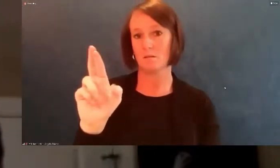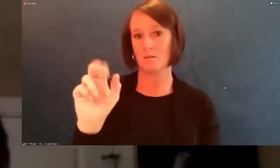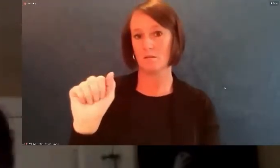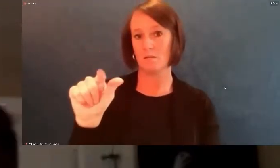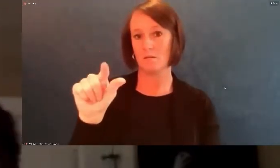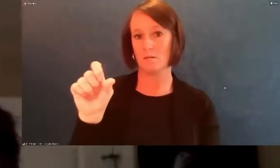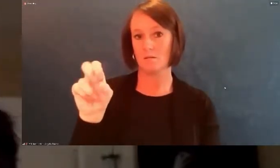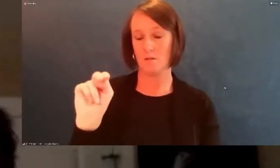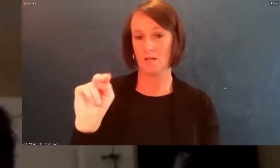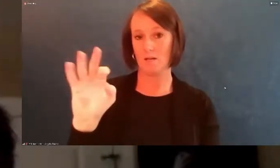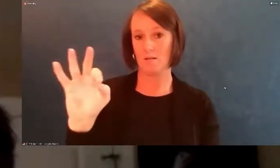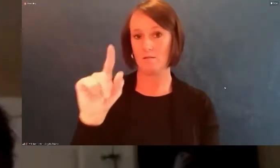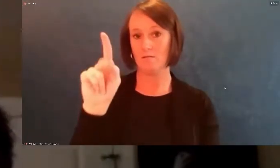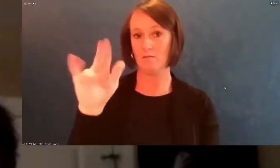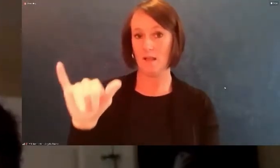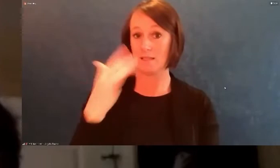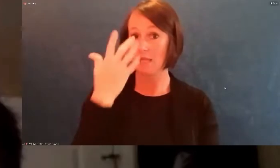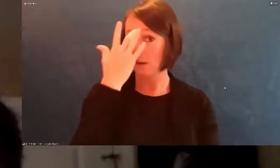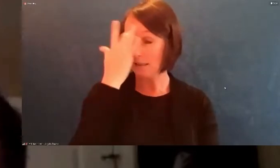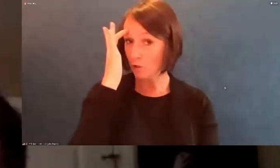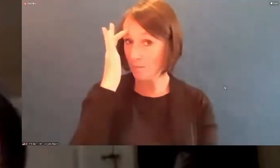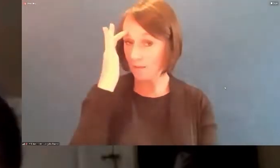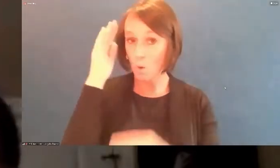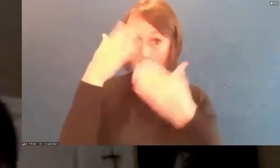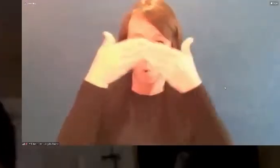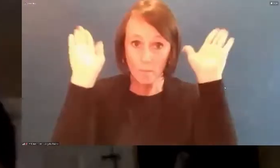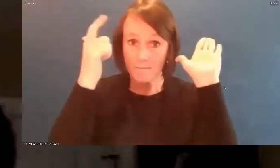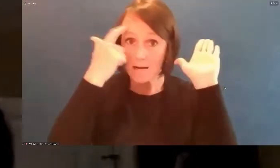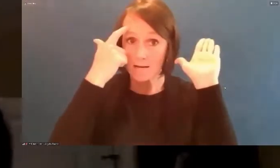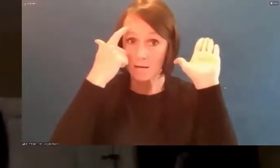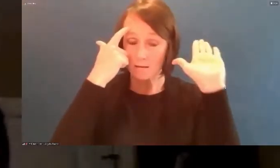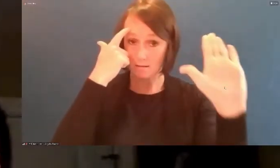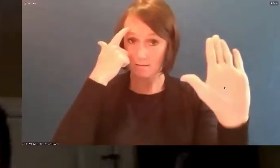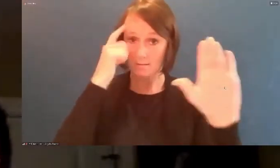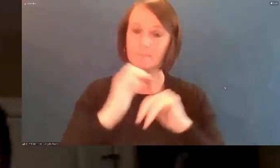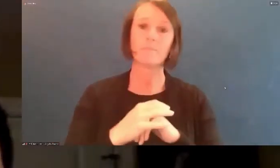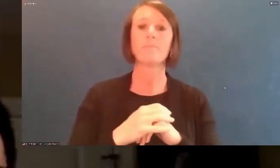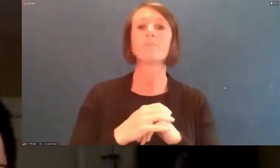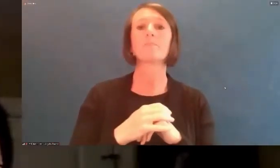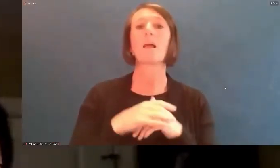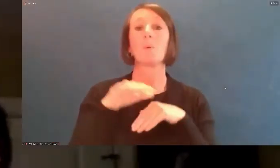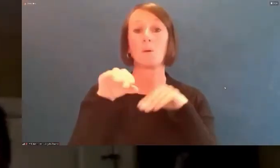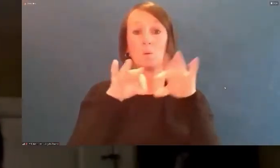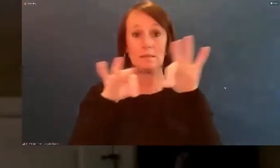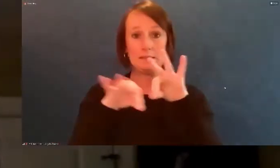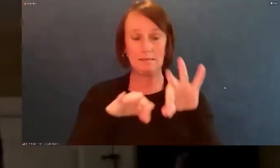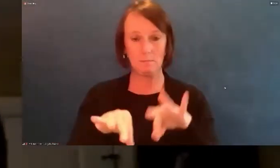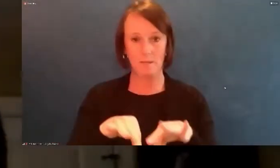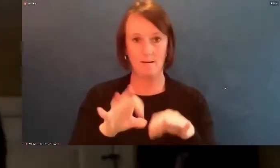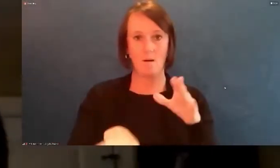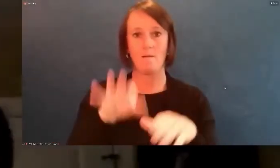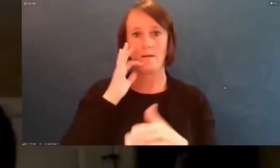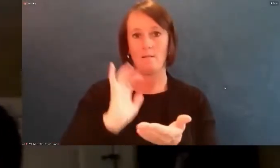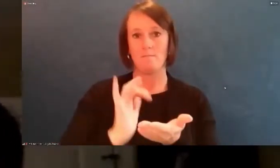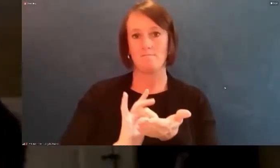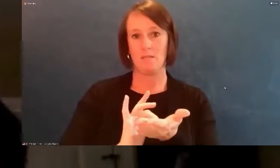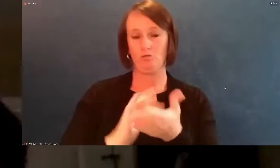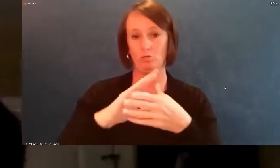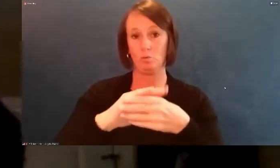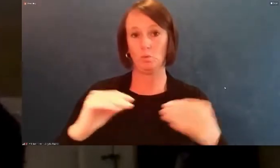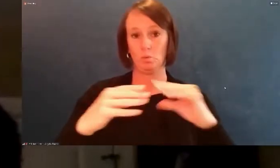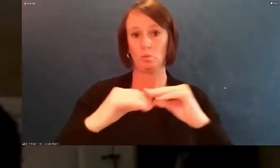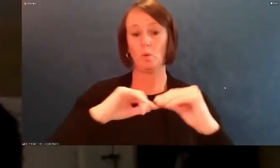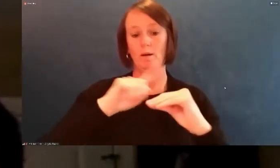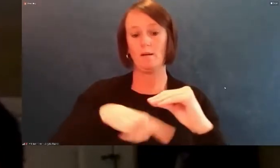you to clear your mind. I'm going to tell you how I came upon this medicine story about them. And then I want you to see